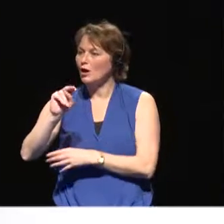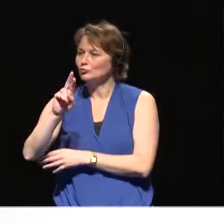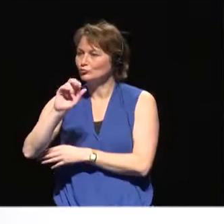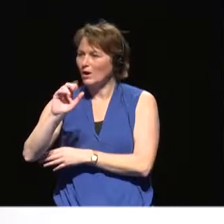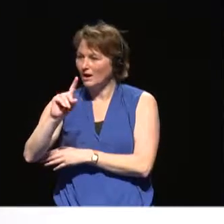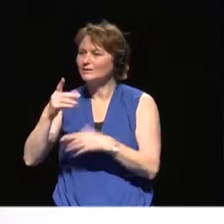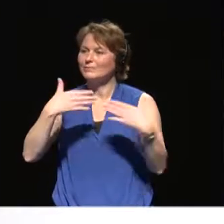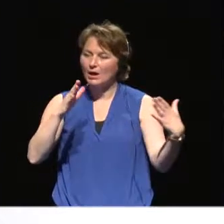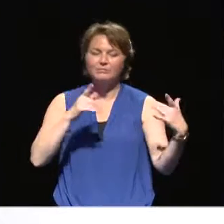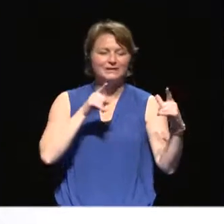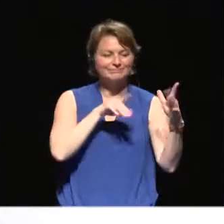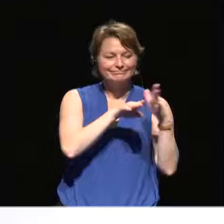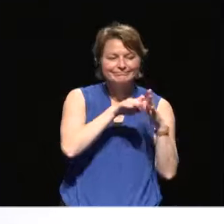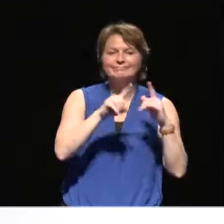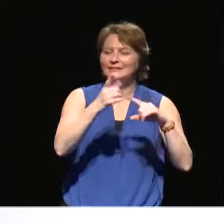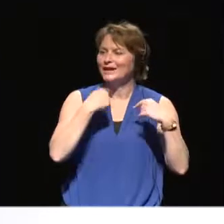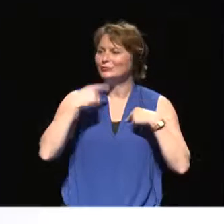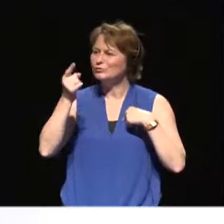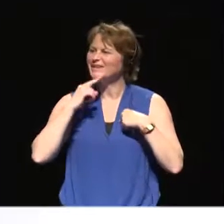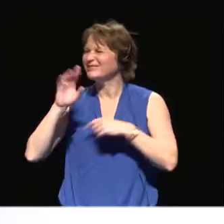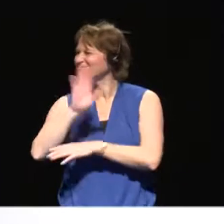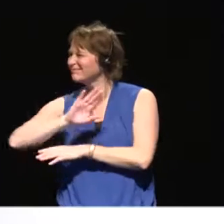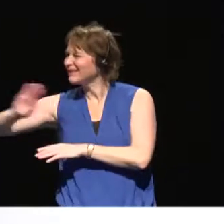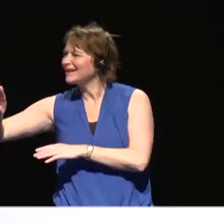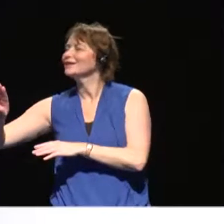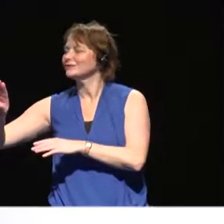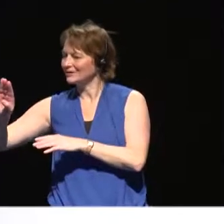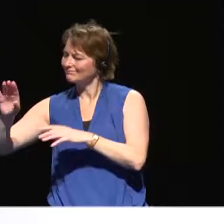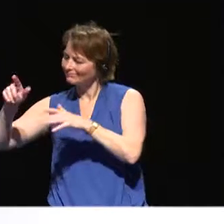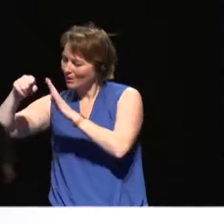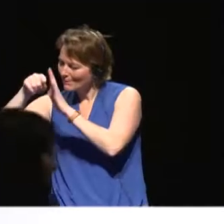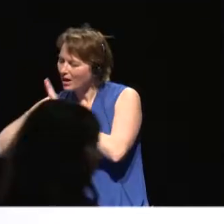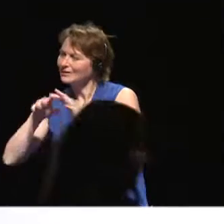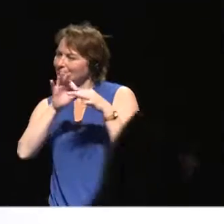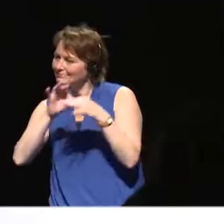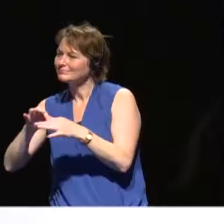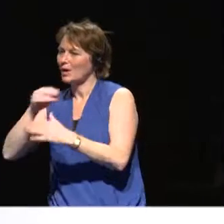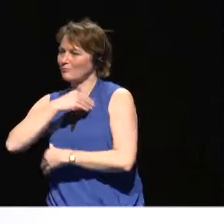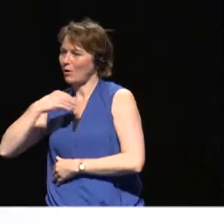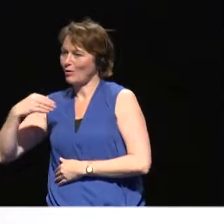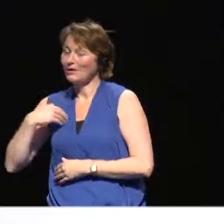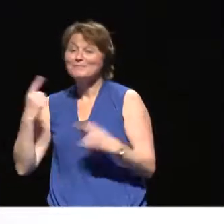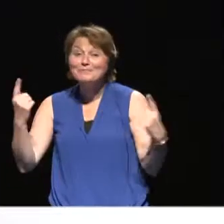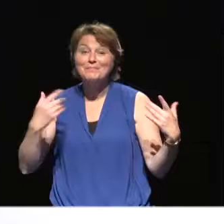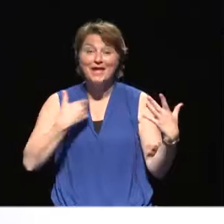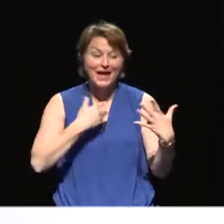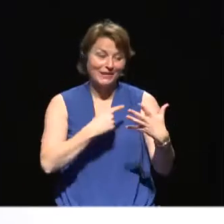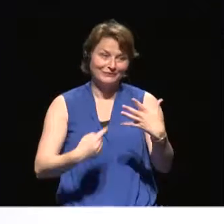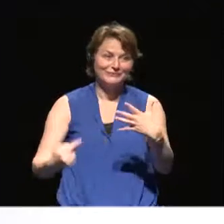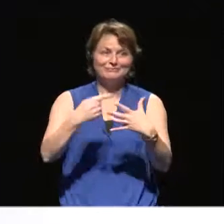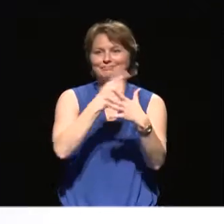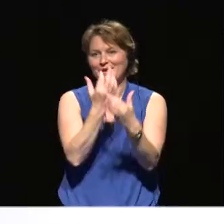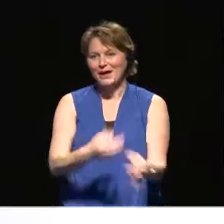Cooperation, Polish Diaspora and Eastern Policy of Poland. And then we will have a young but very potent